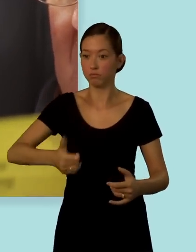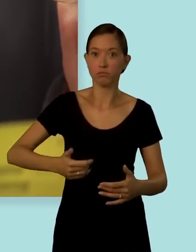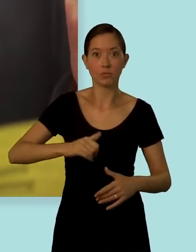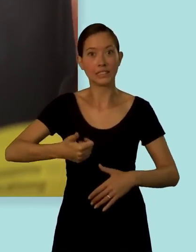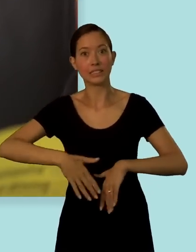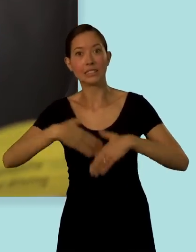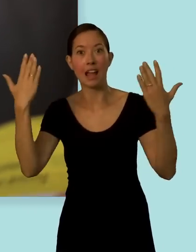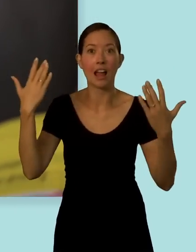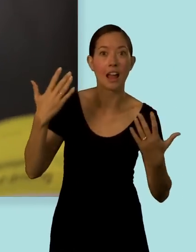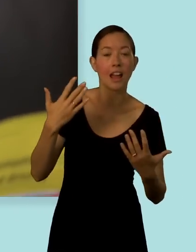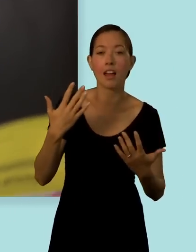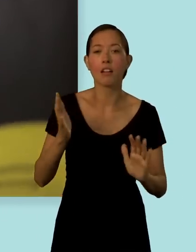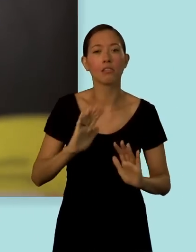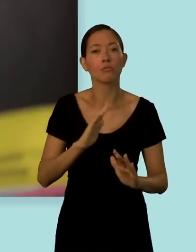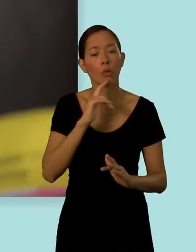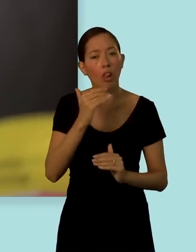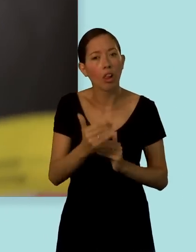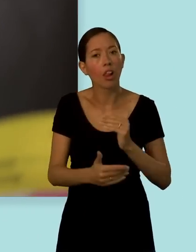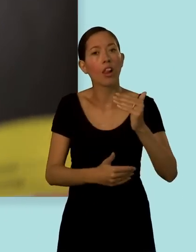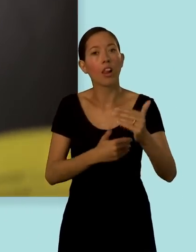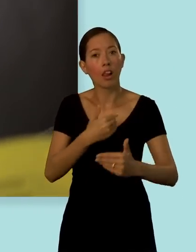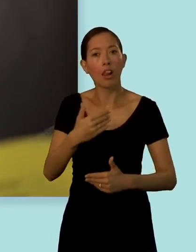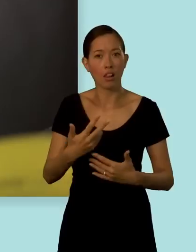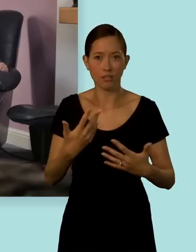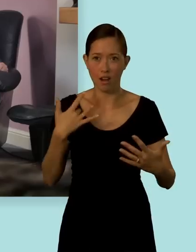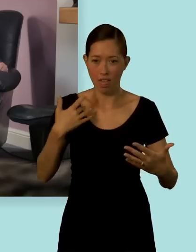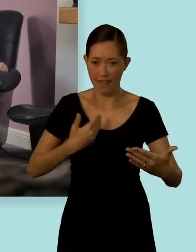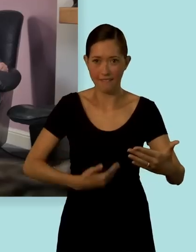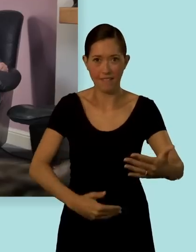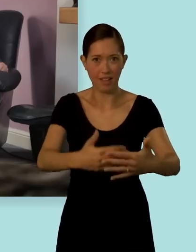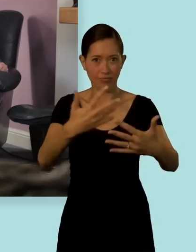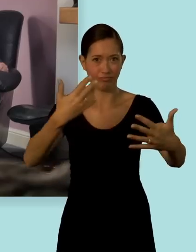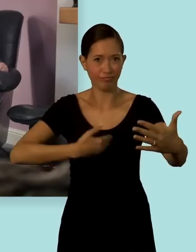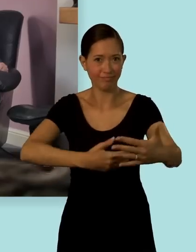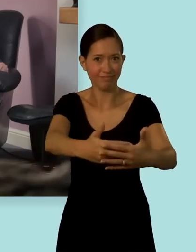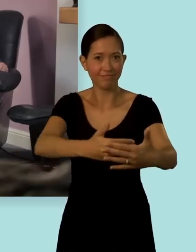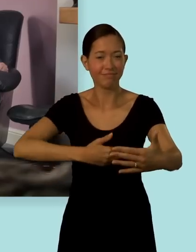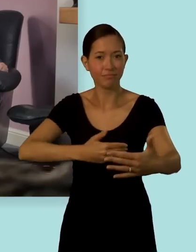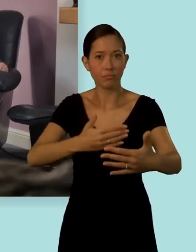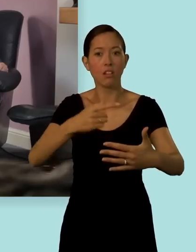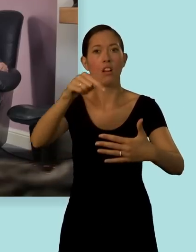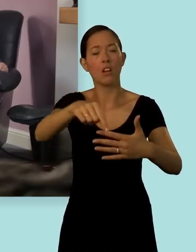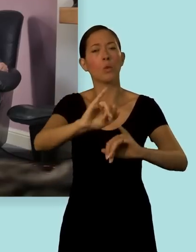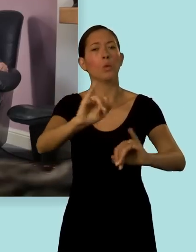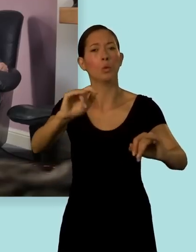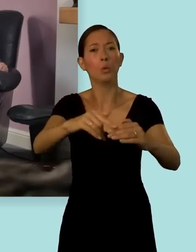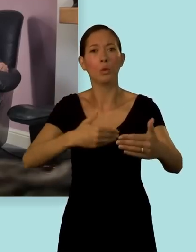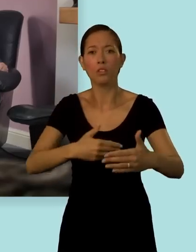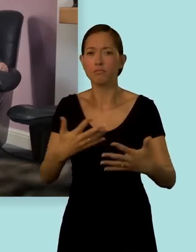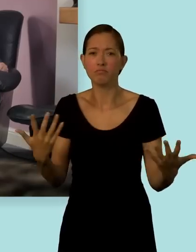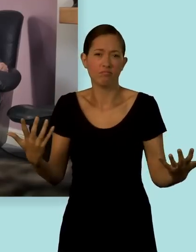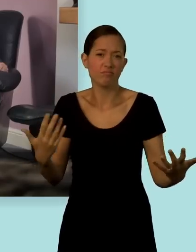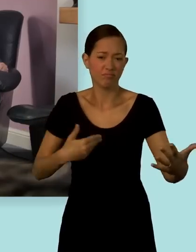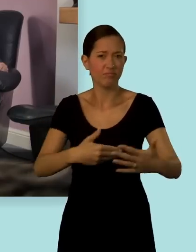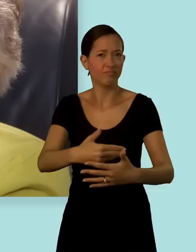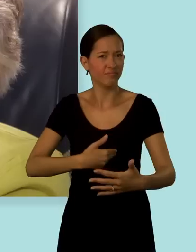slowly progressive disease, so it's not going to happen overnight, and it's going to be slow, and we've got lots of life in front of